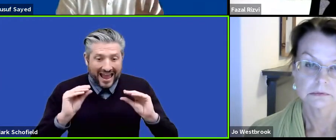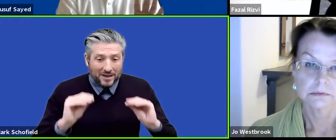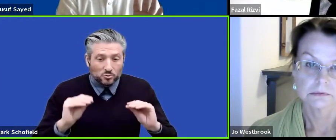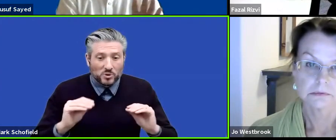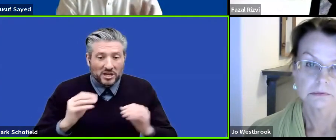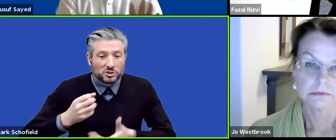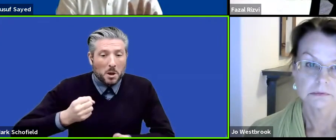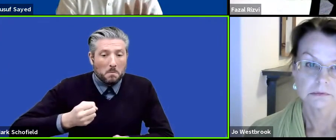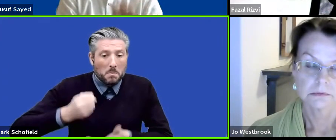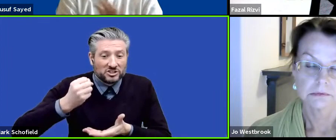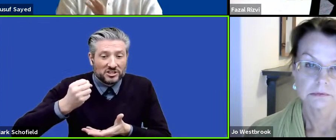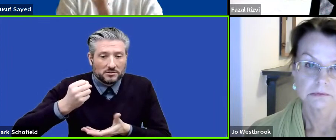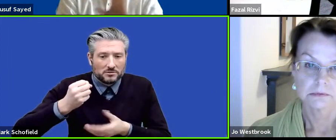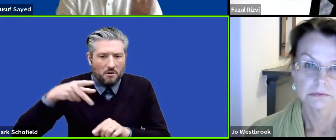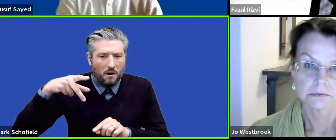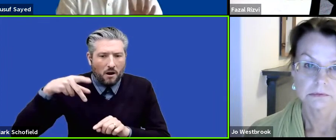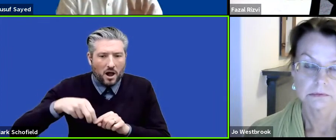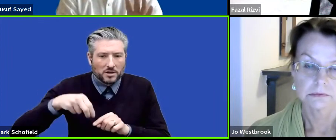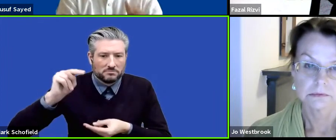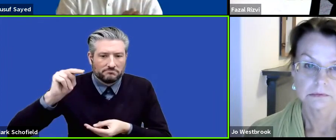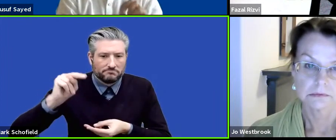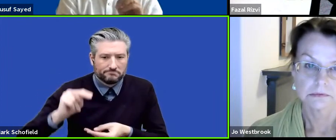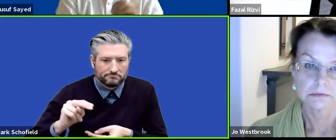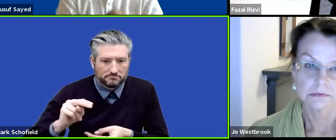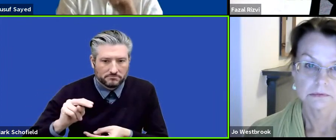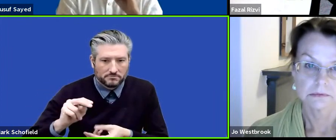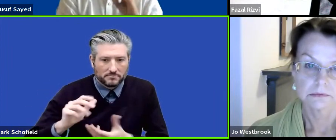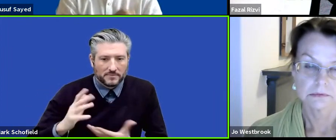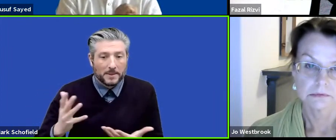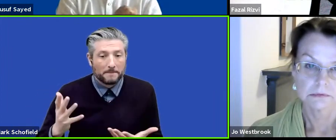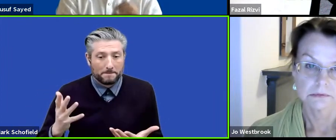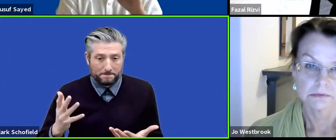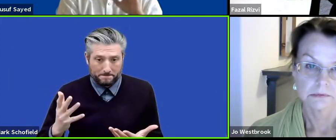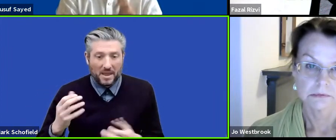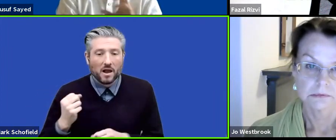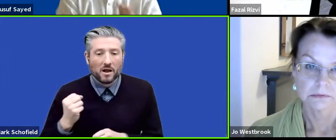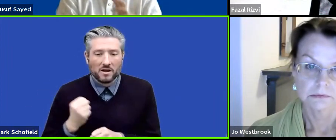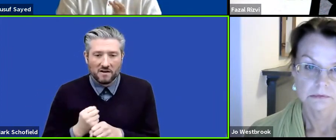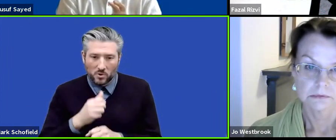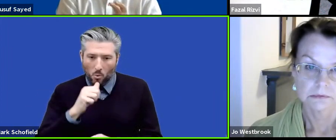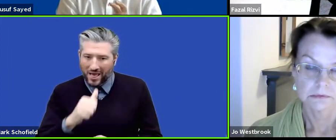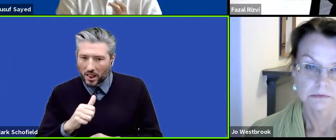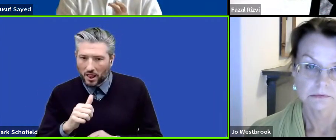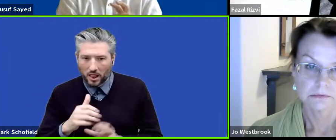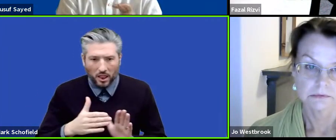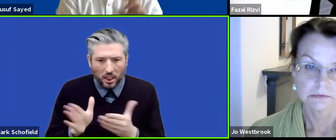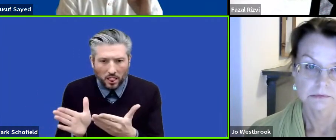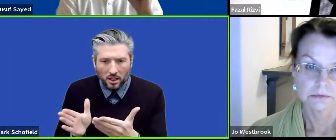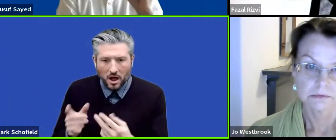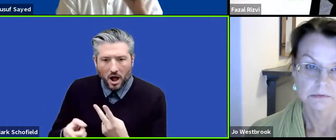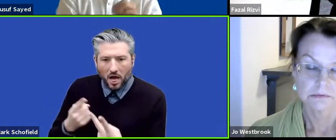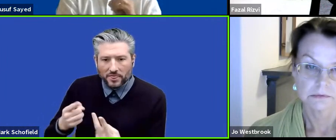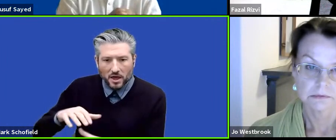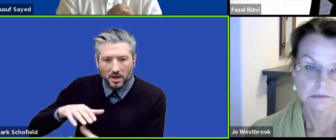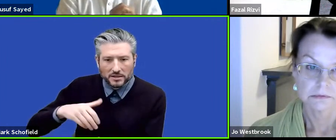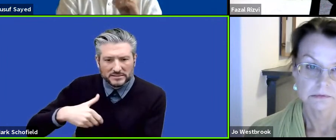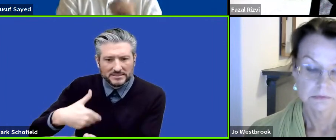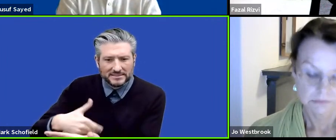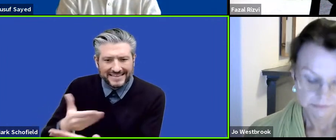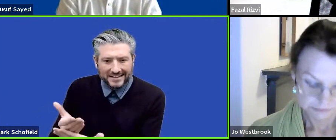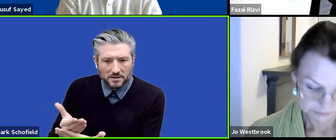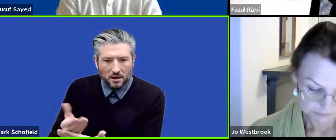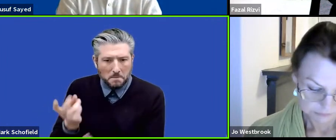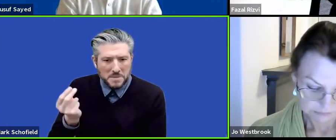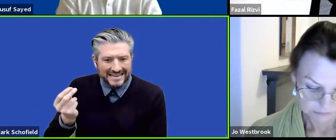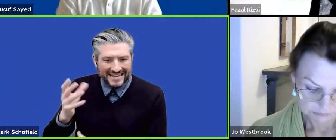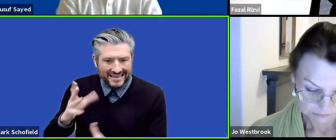as the economy takes more priorities or other sectors. We need to defend a holistic policy world and holistic thinking